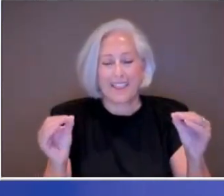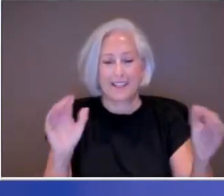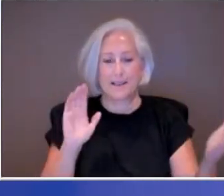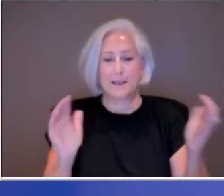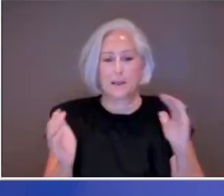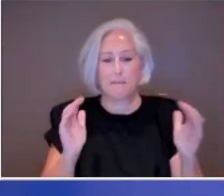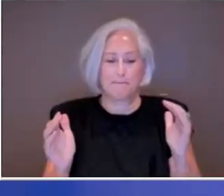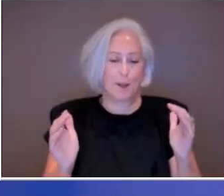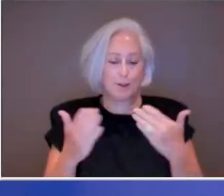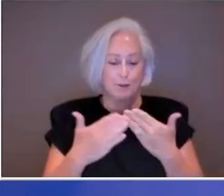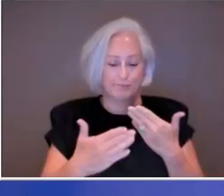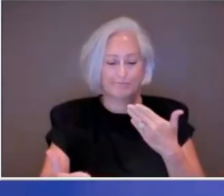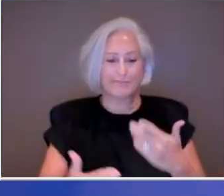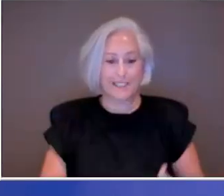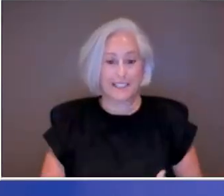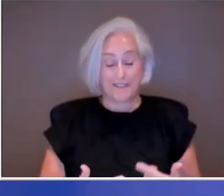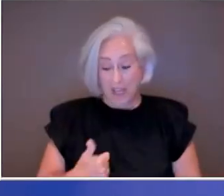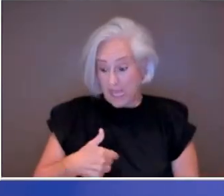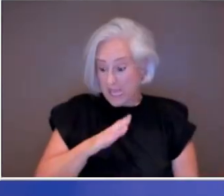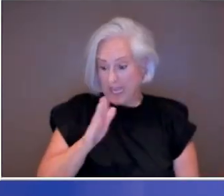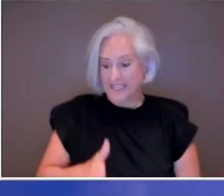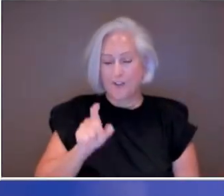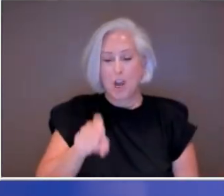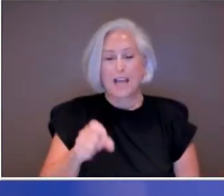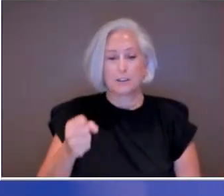through, I never ended up having to be hospitalized.